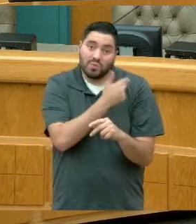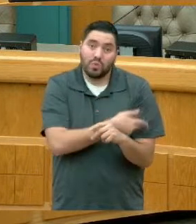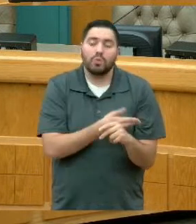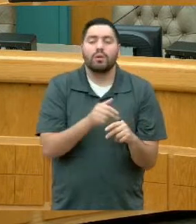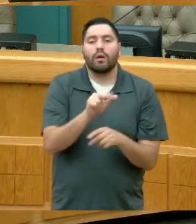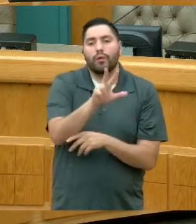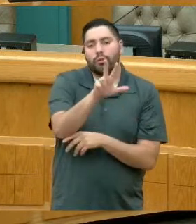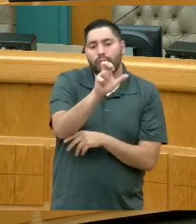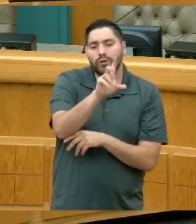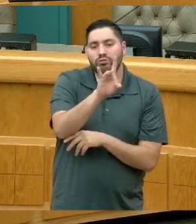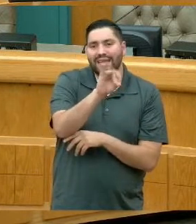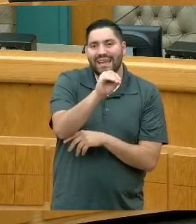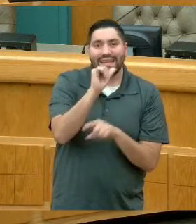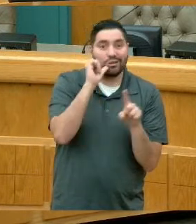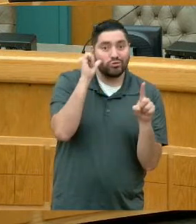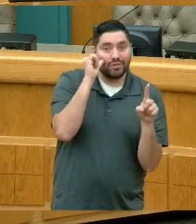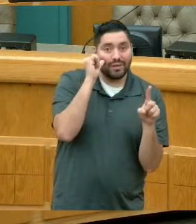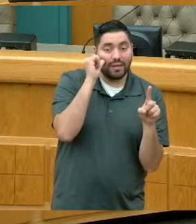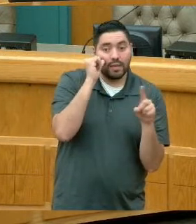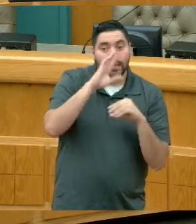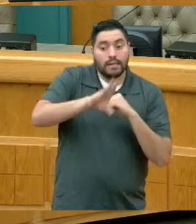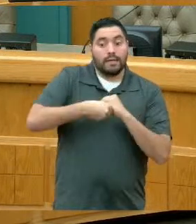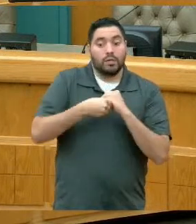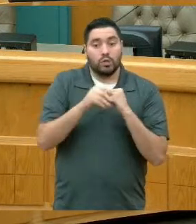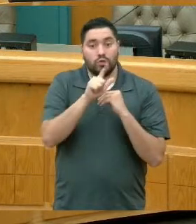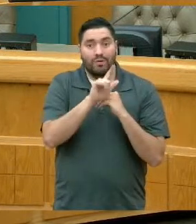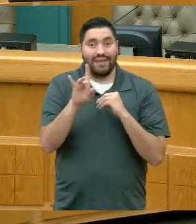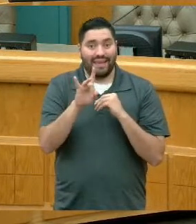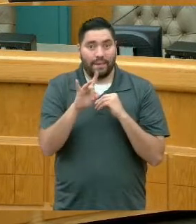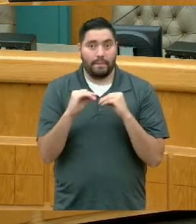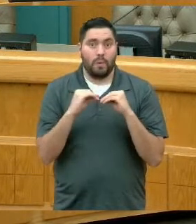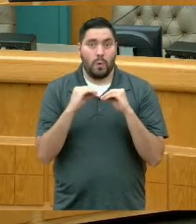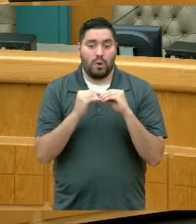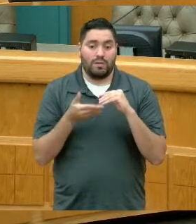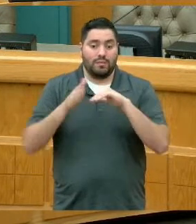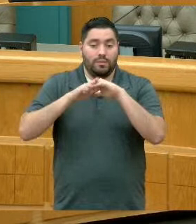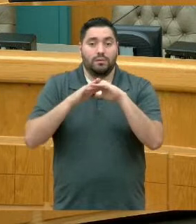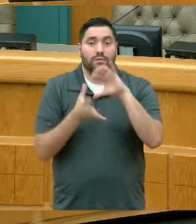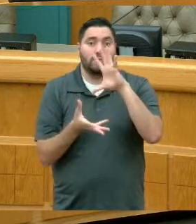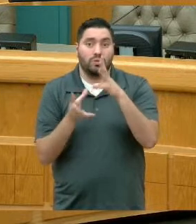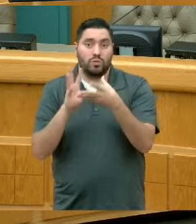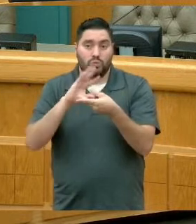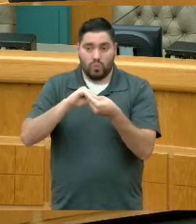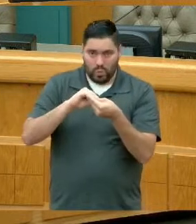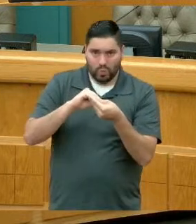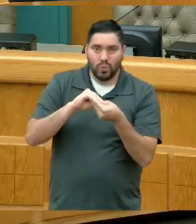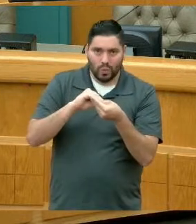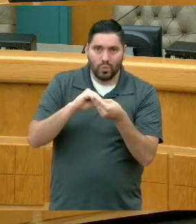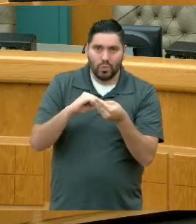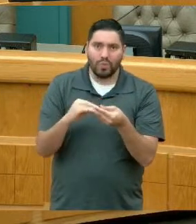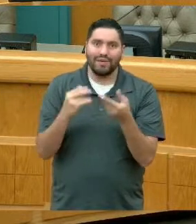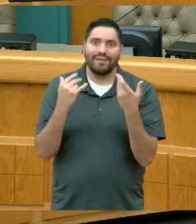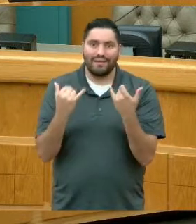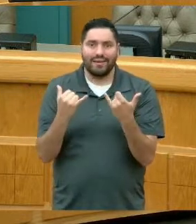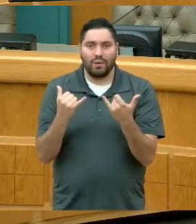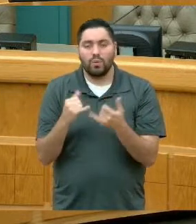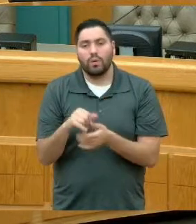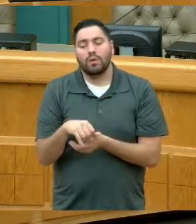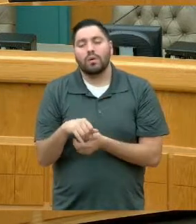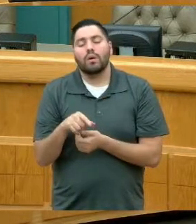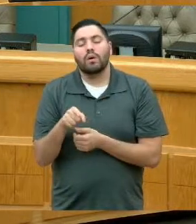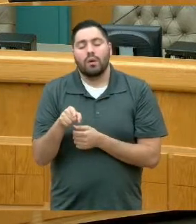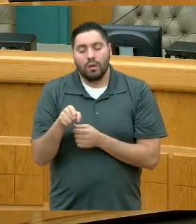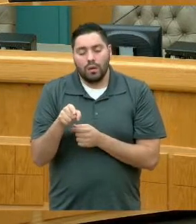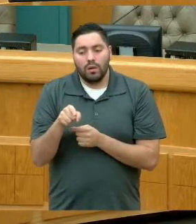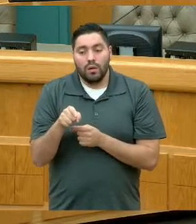that momentarily. The number of persons in the hospital is increasing. We had 380 yesterday. 28